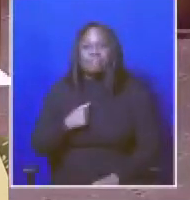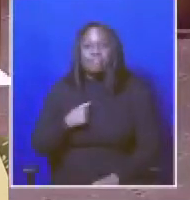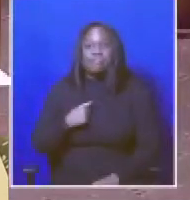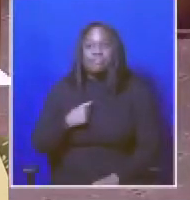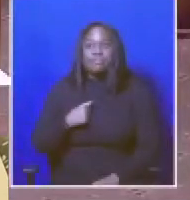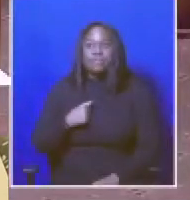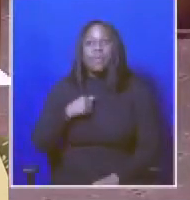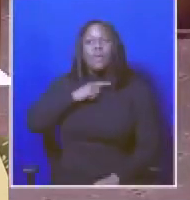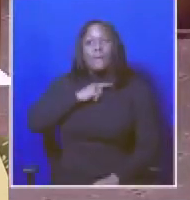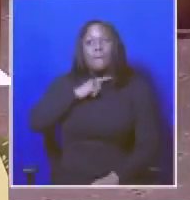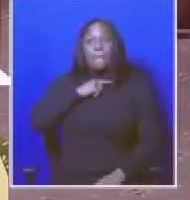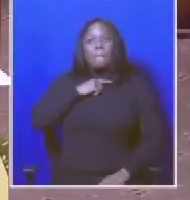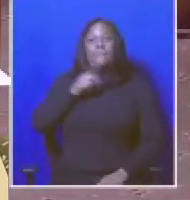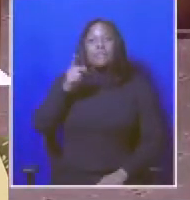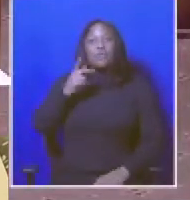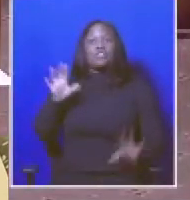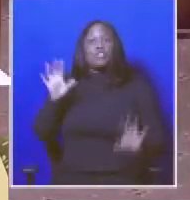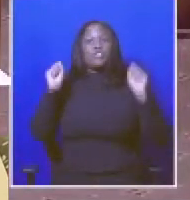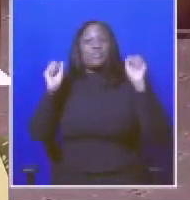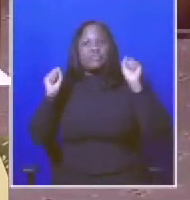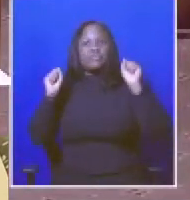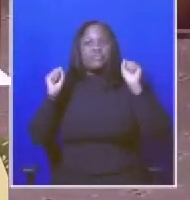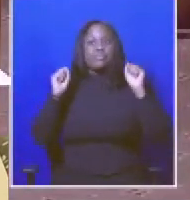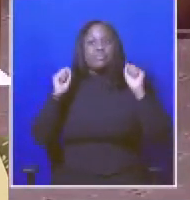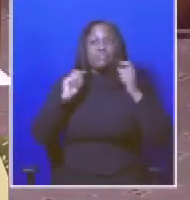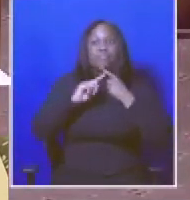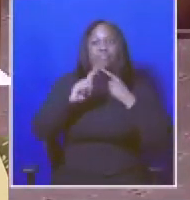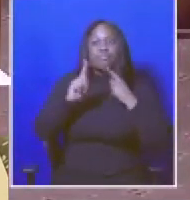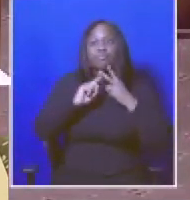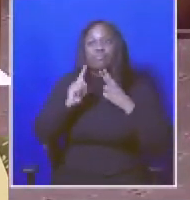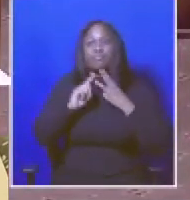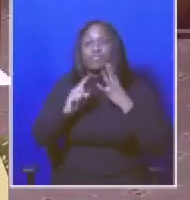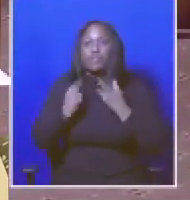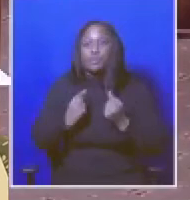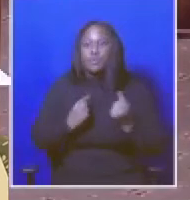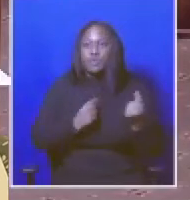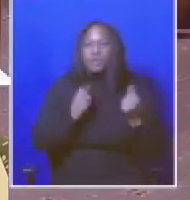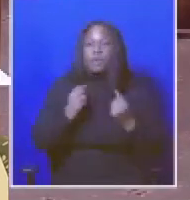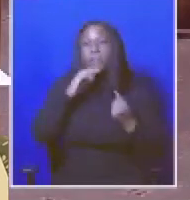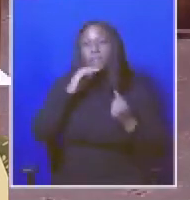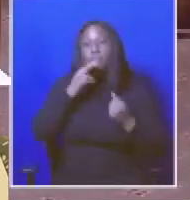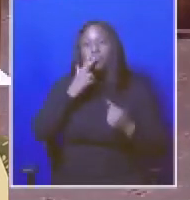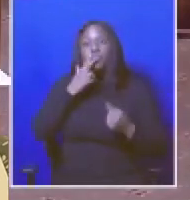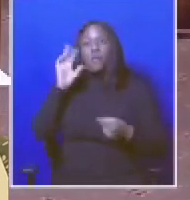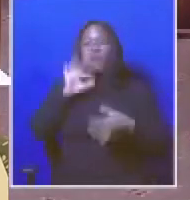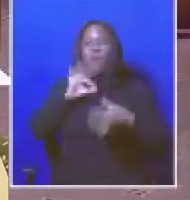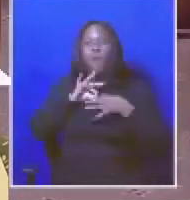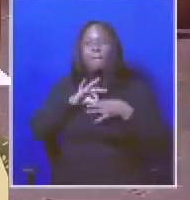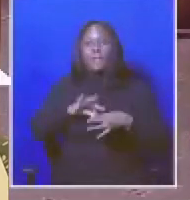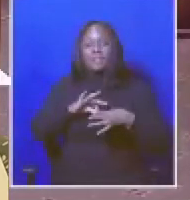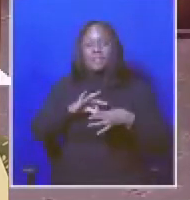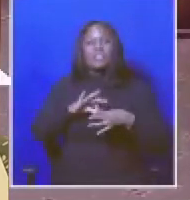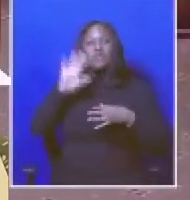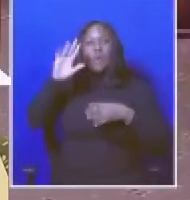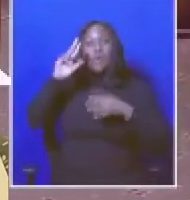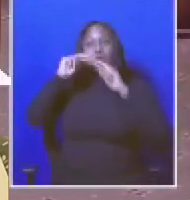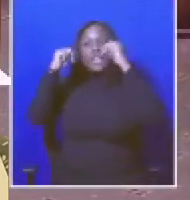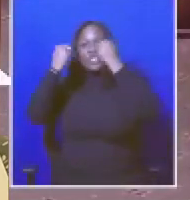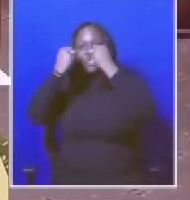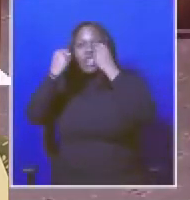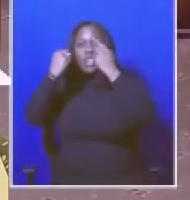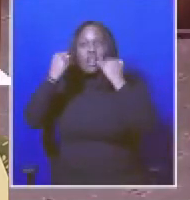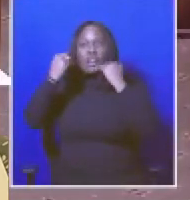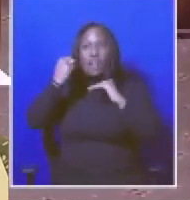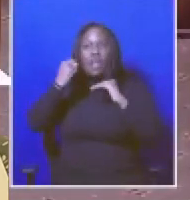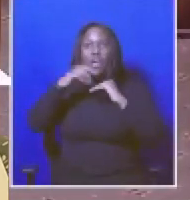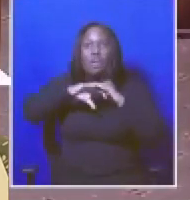Whether the measures that you are referring to and also include making commitments for all spheres of government to